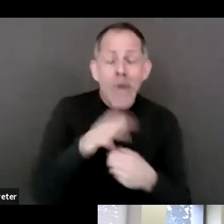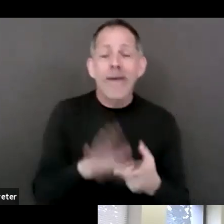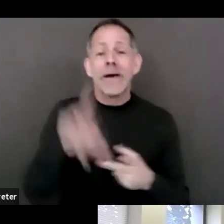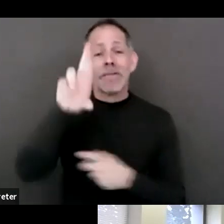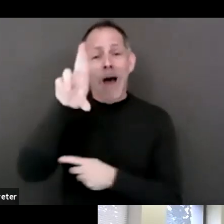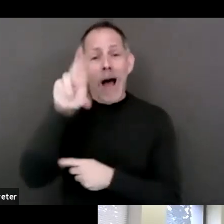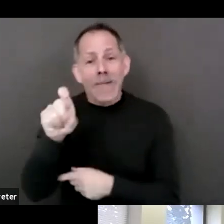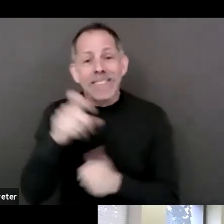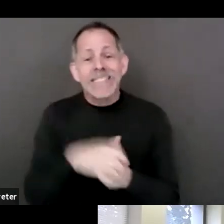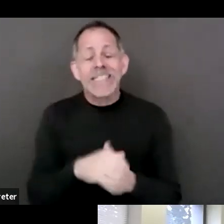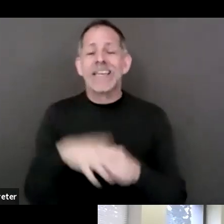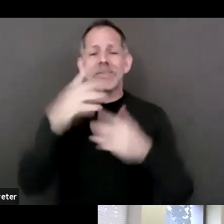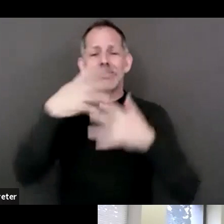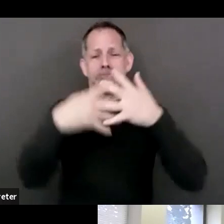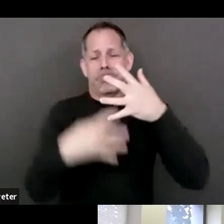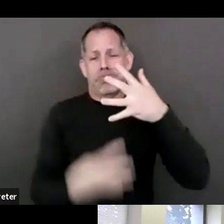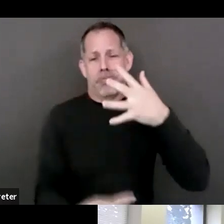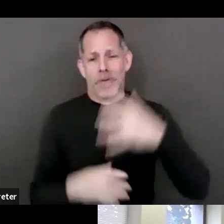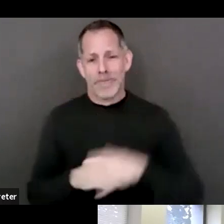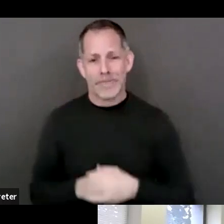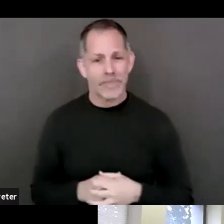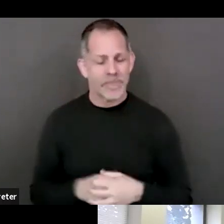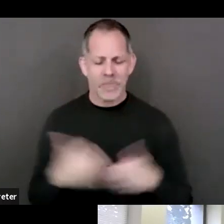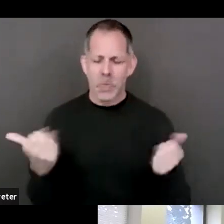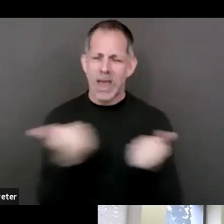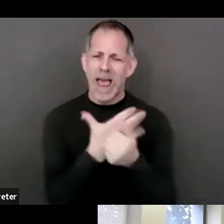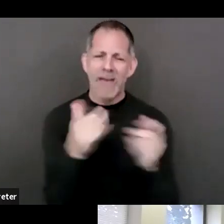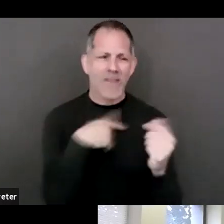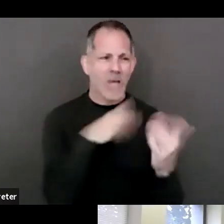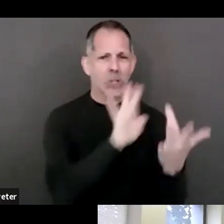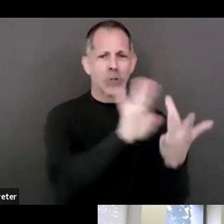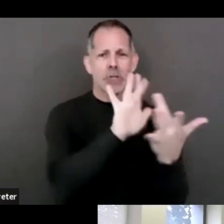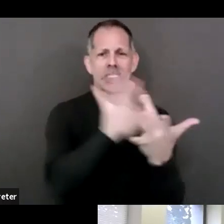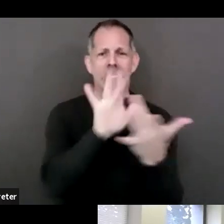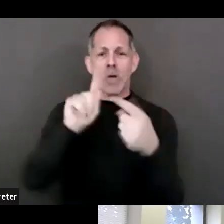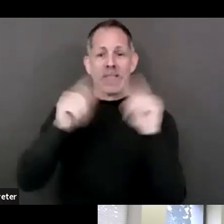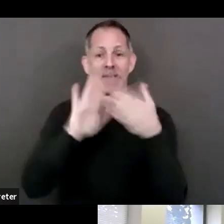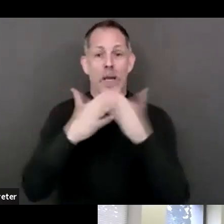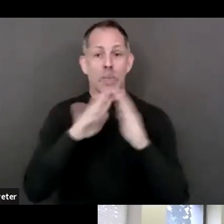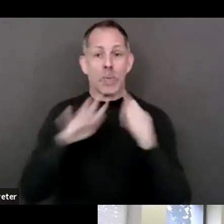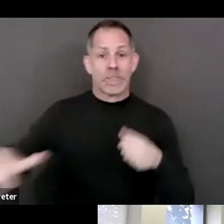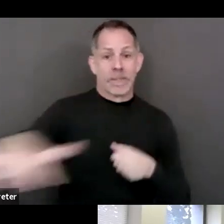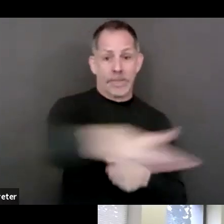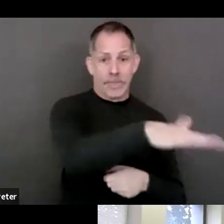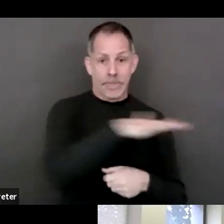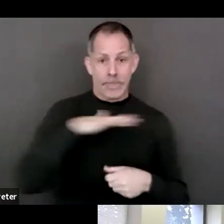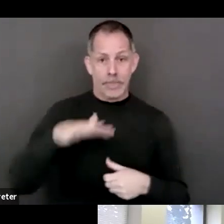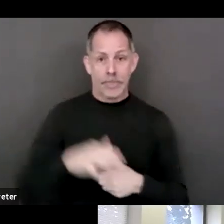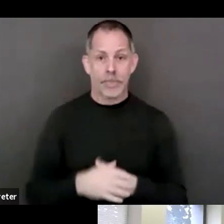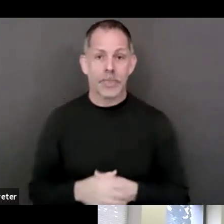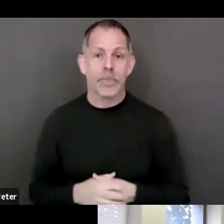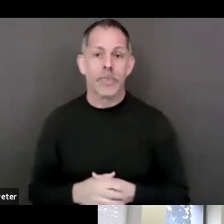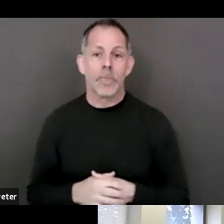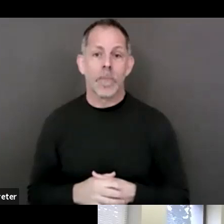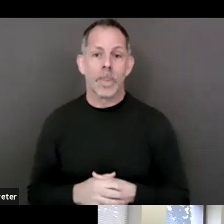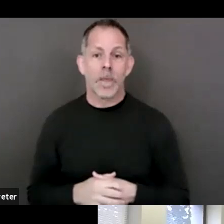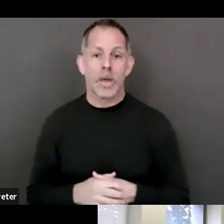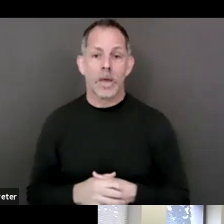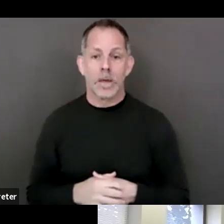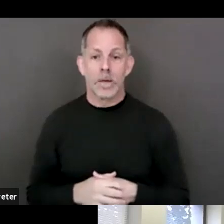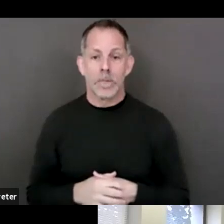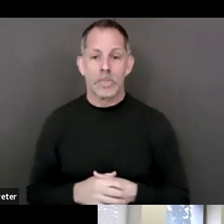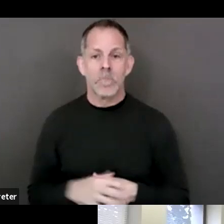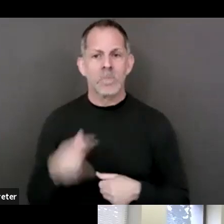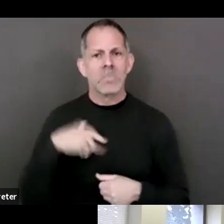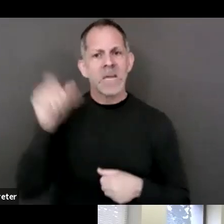can to bring vaccines closer to folks. While we're hearing about the waning interest, all the indicators in